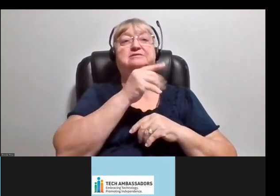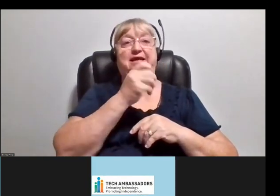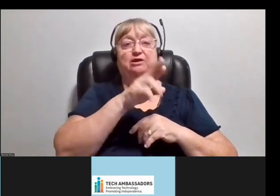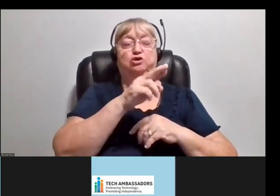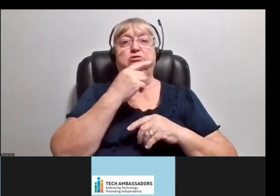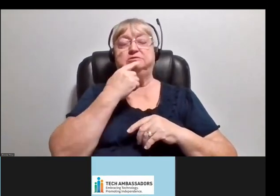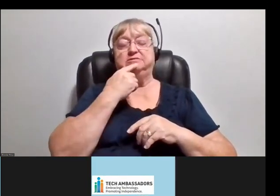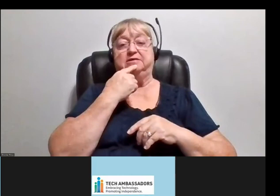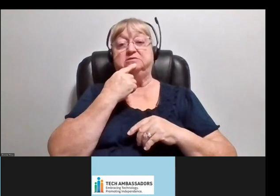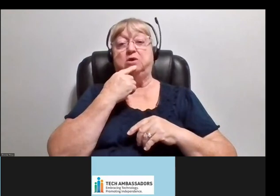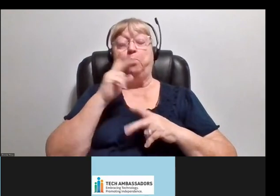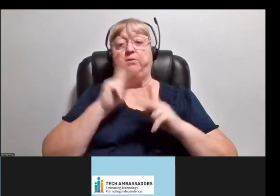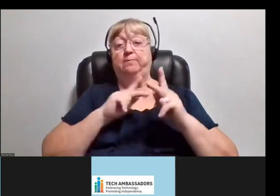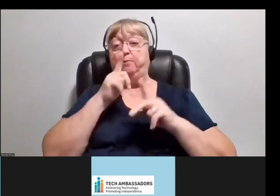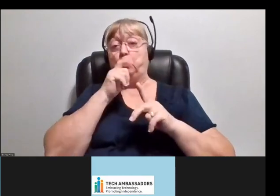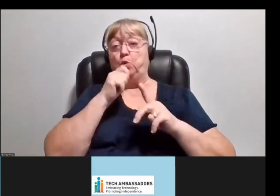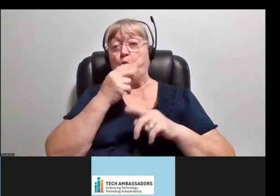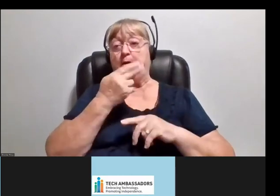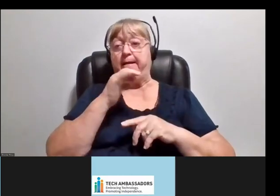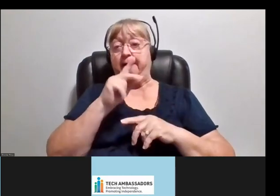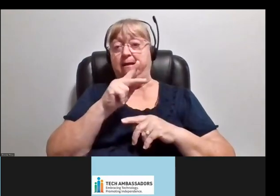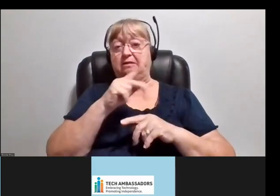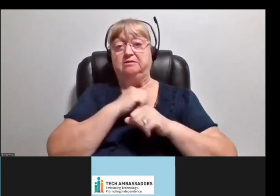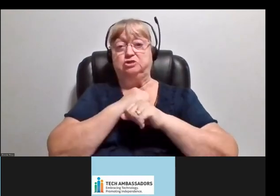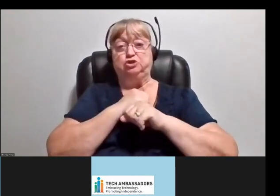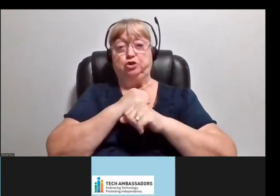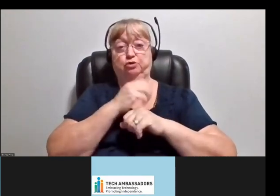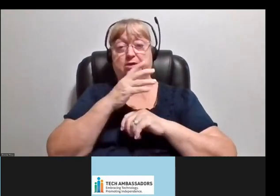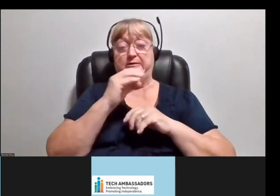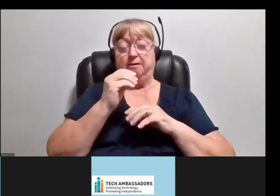that hacked the security company